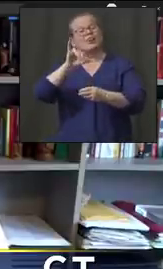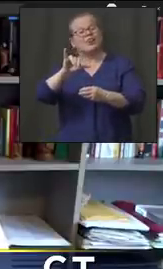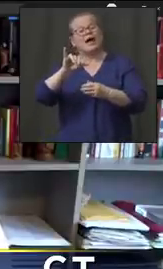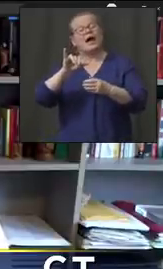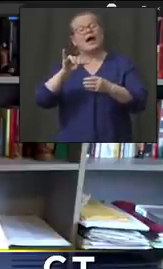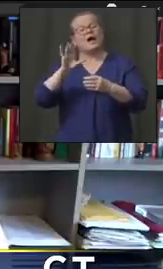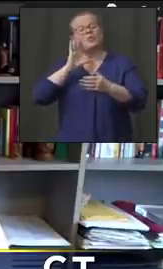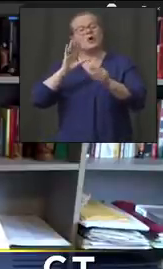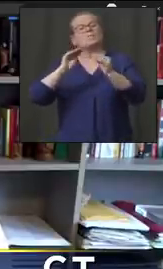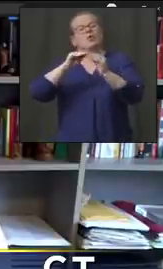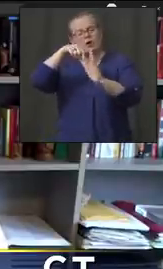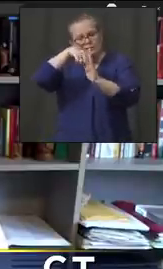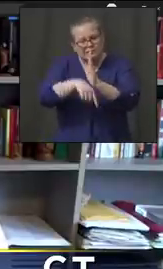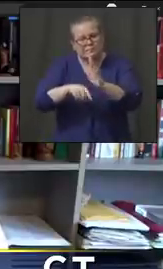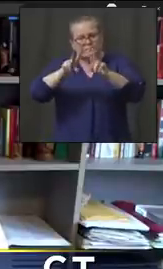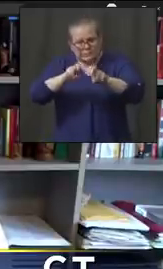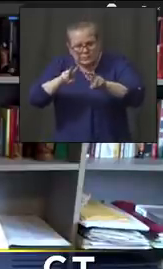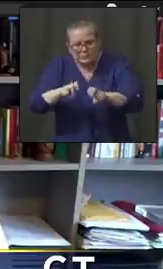reopening